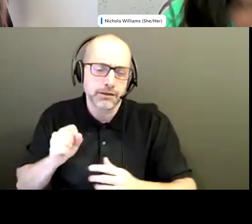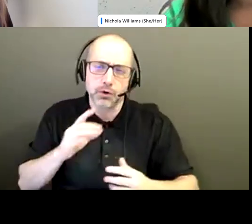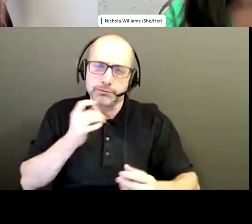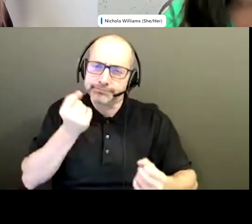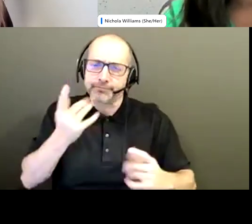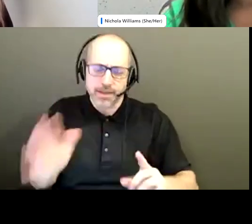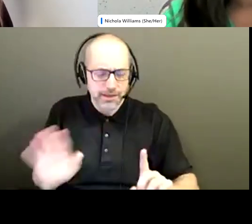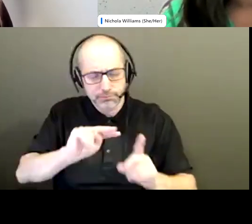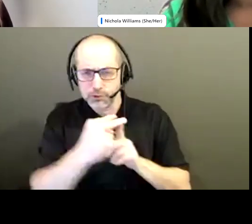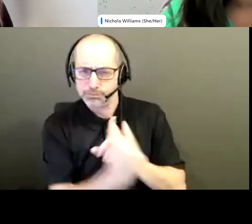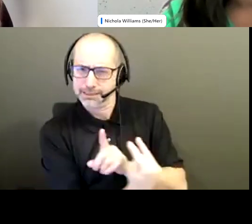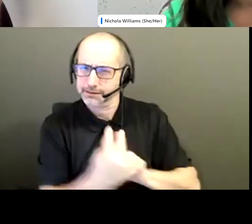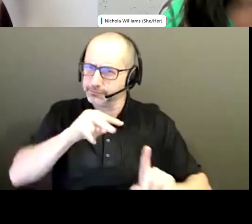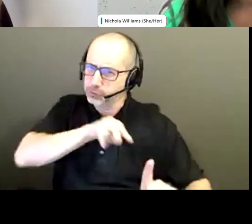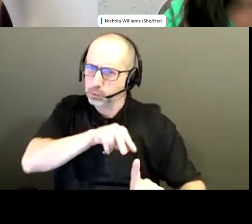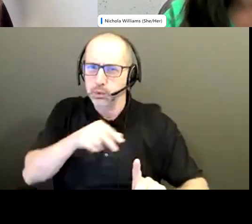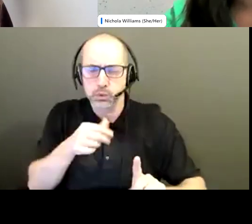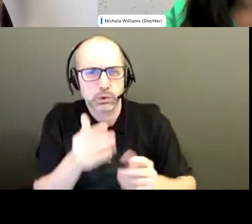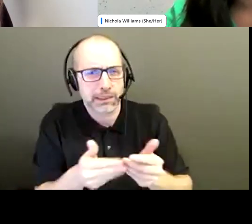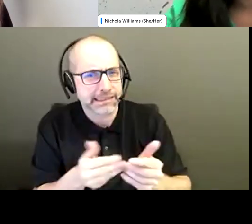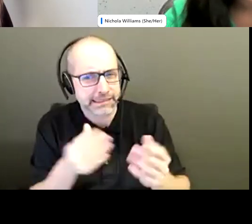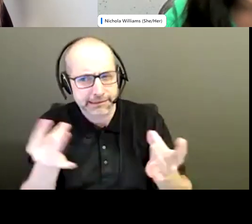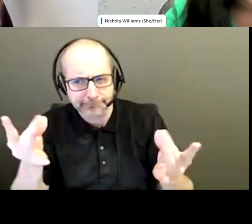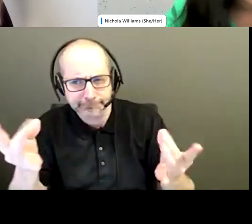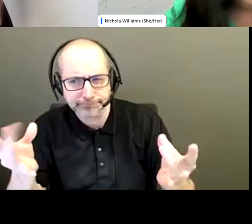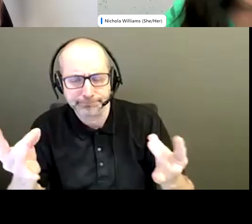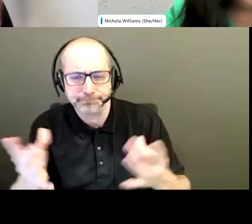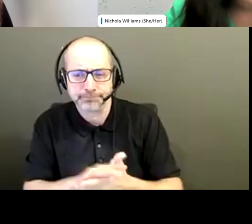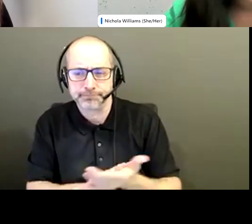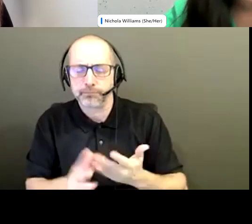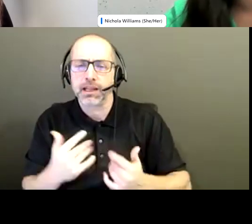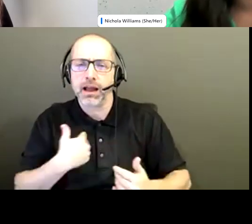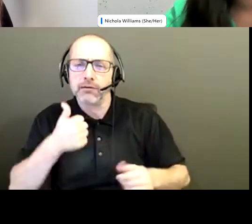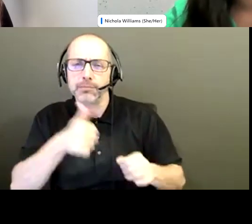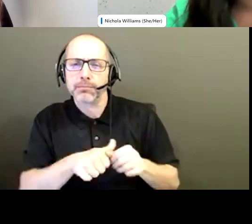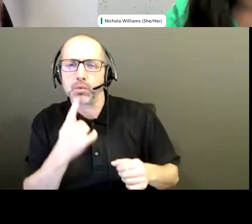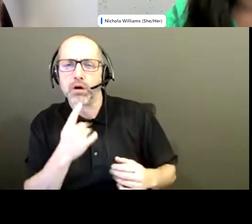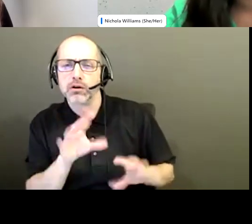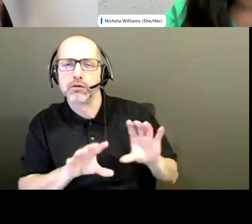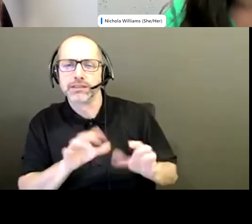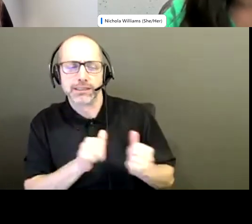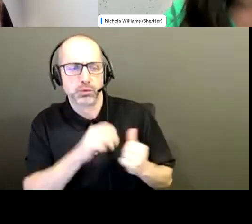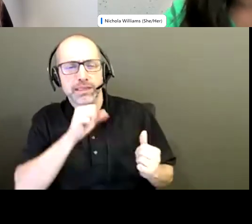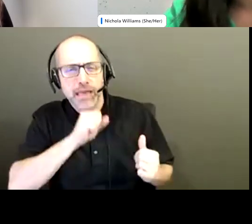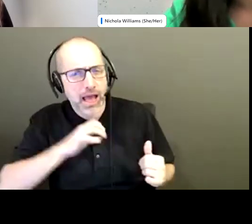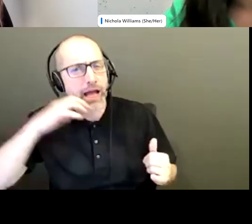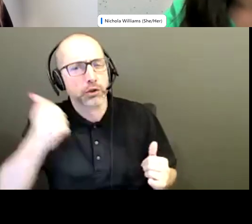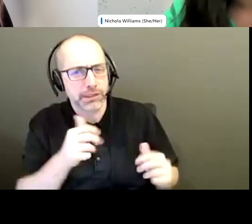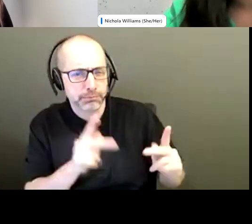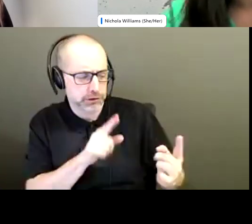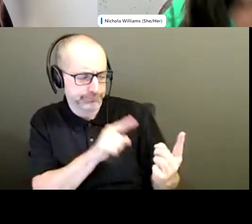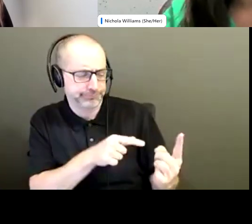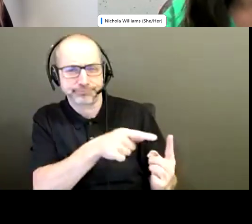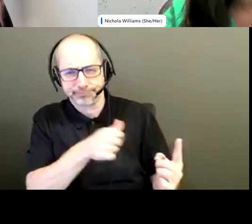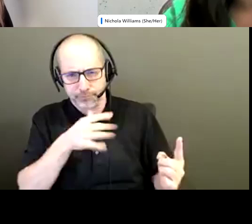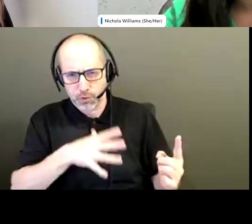Yeah, exactly. Because in one of my conversations with an elderly person who's very near and dear to me, she said that